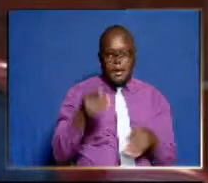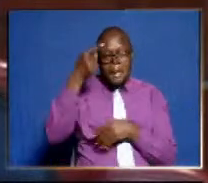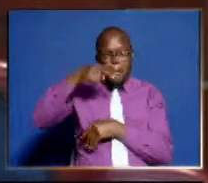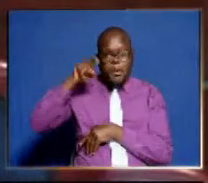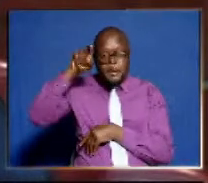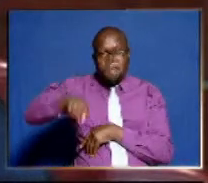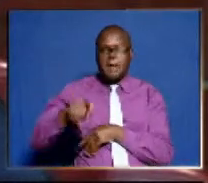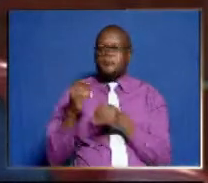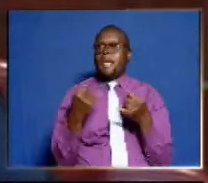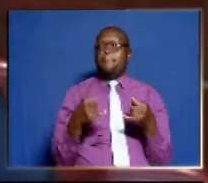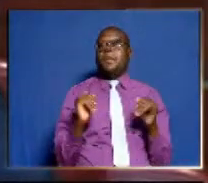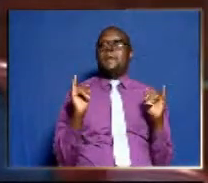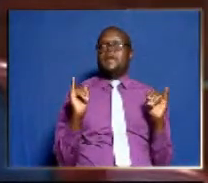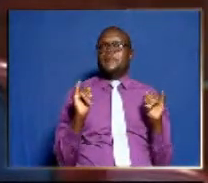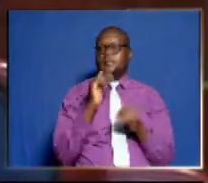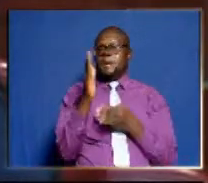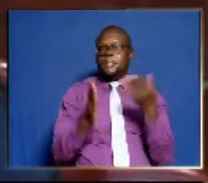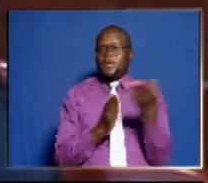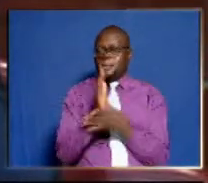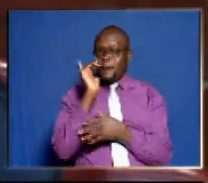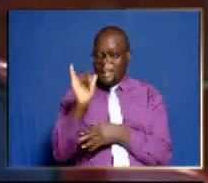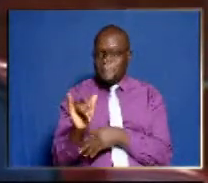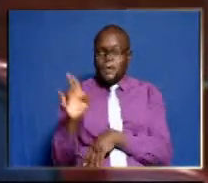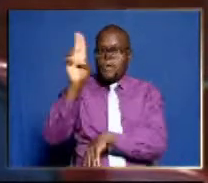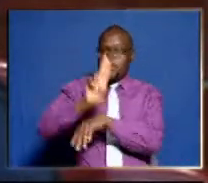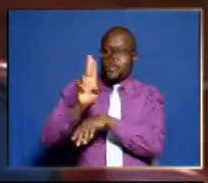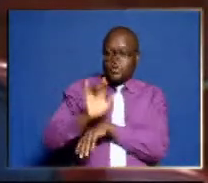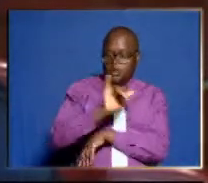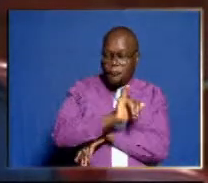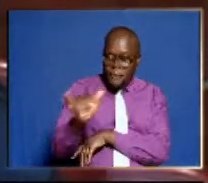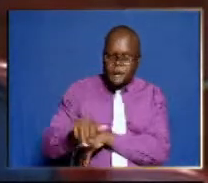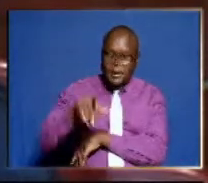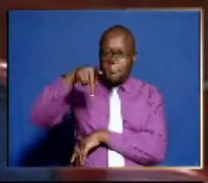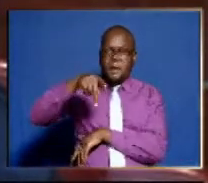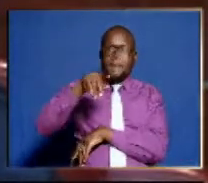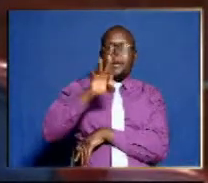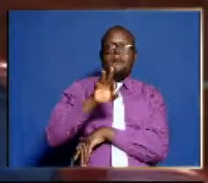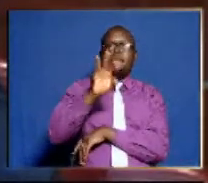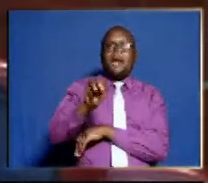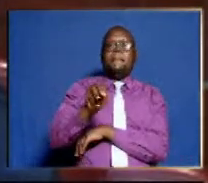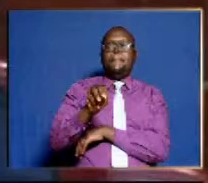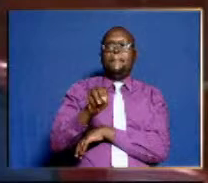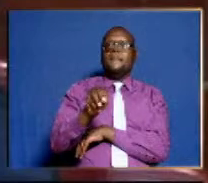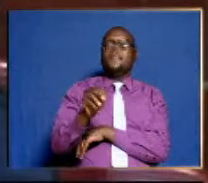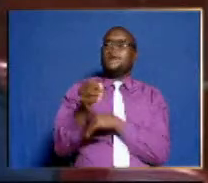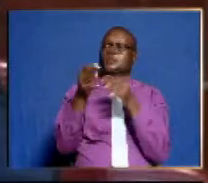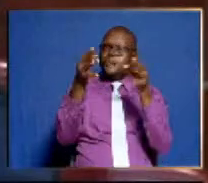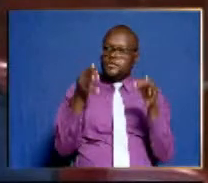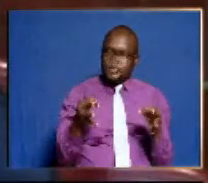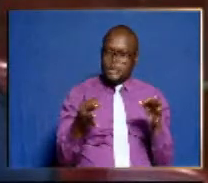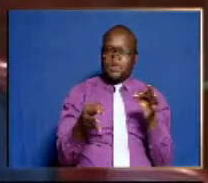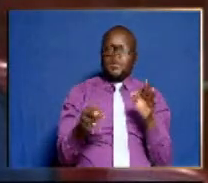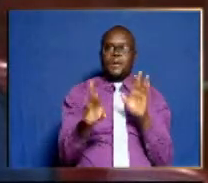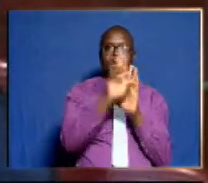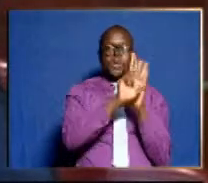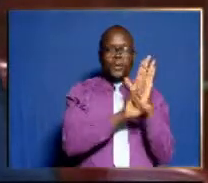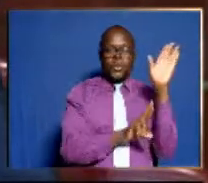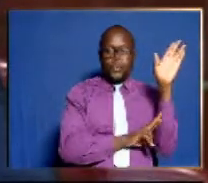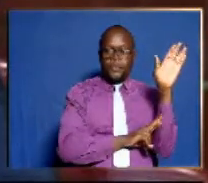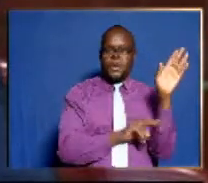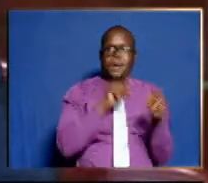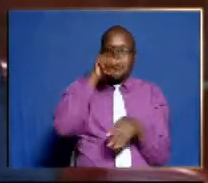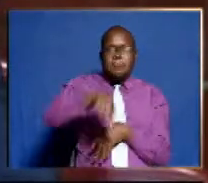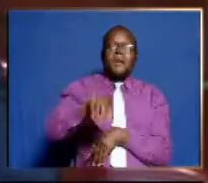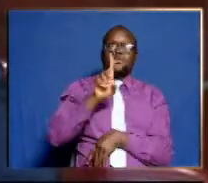be implemented to ensure enforcement of the PFM and Treasury guidelines. Sanctions should